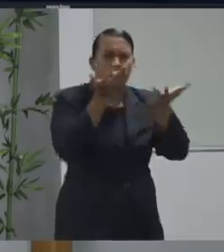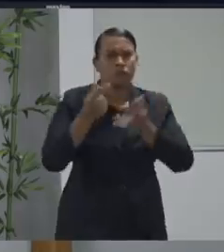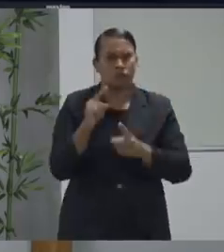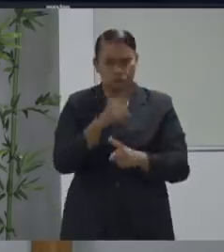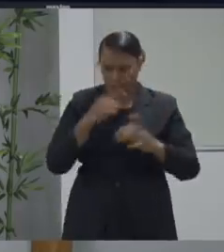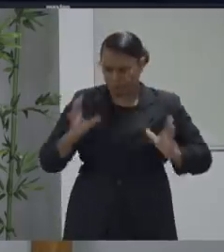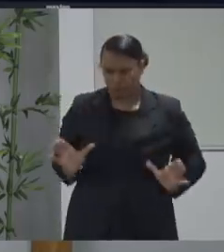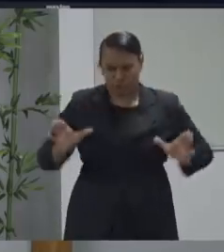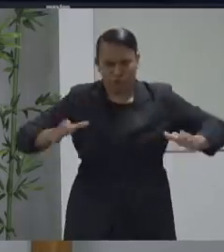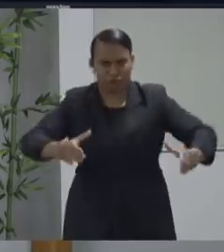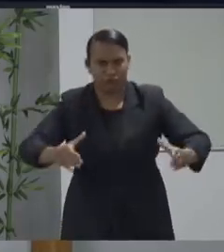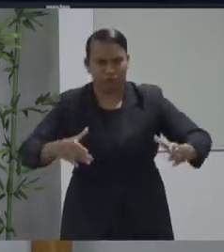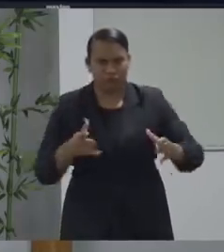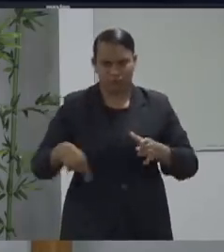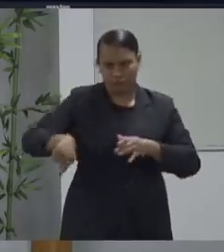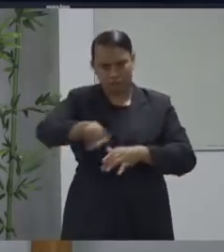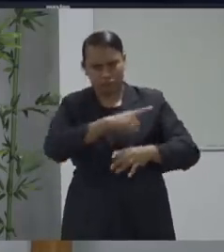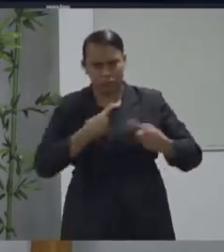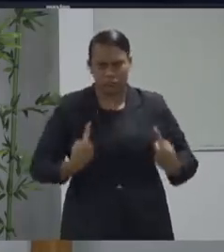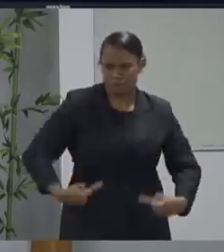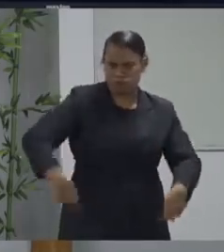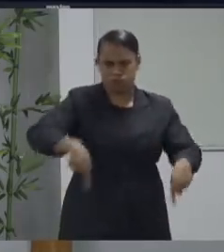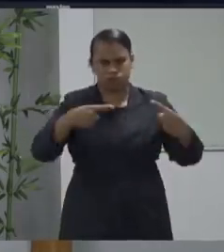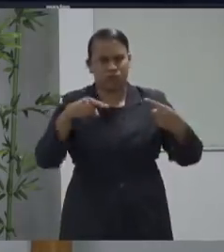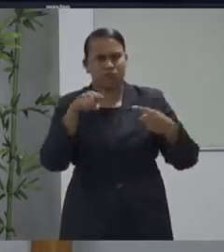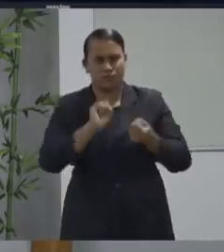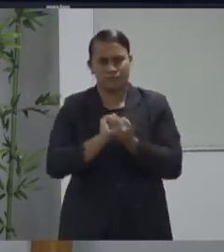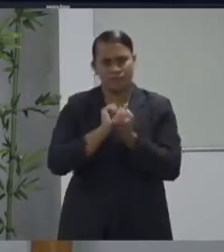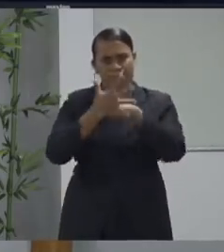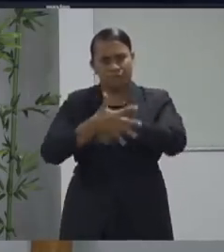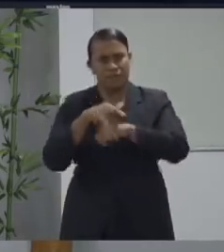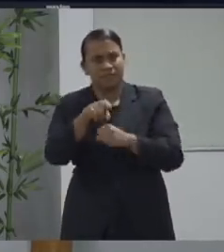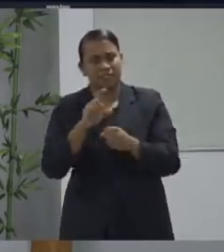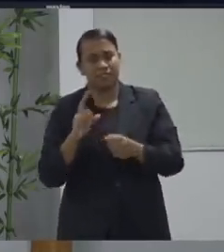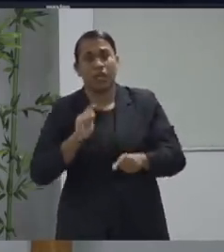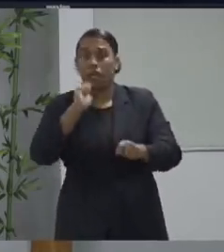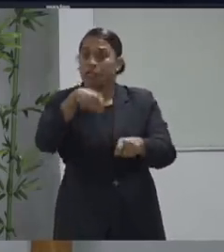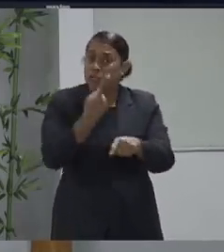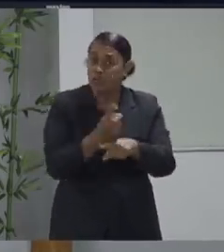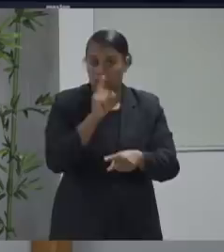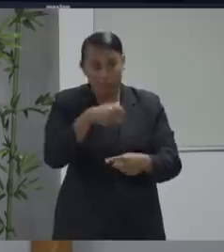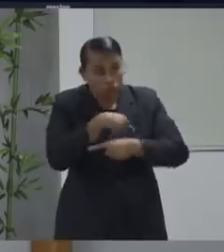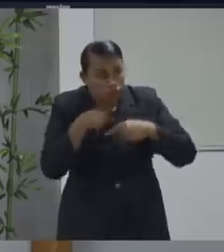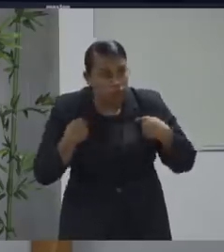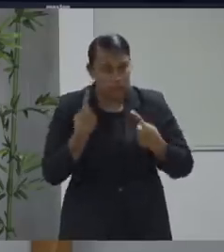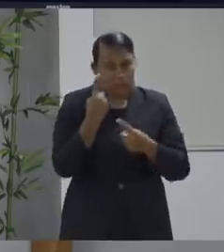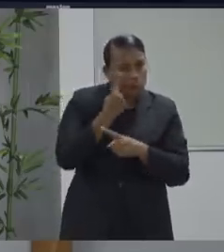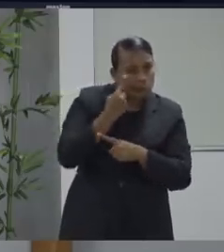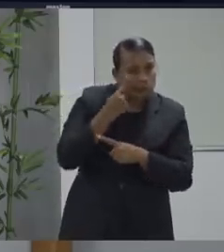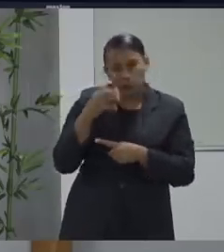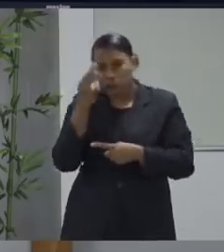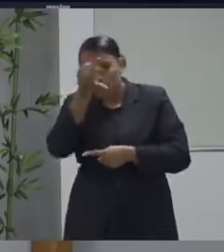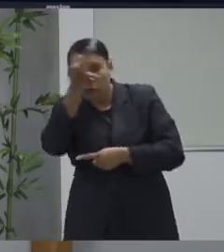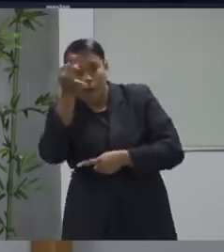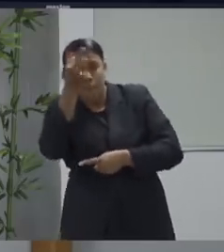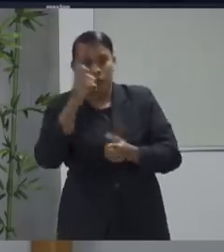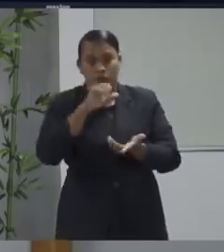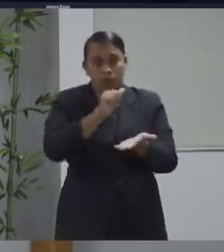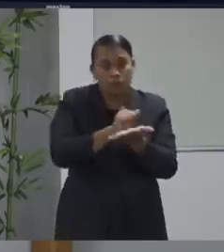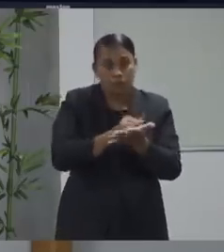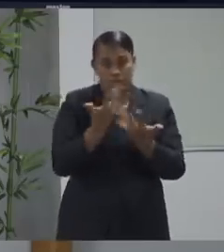battle coronavirus. But come next week, if we don't see our fever testing numbers go dramatically